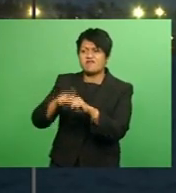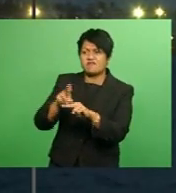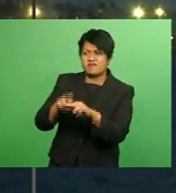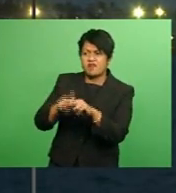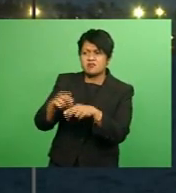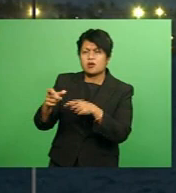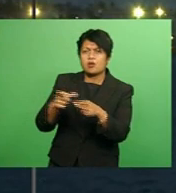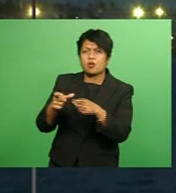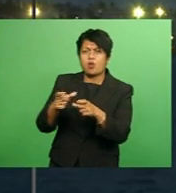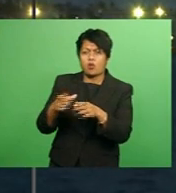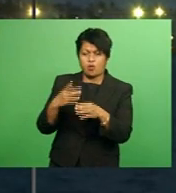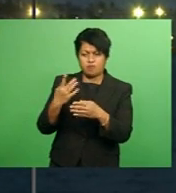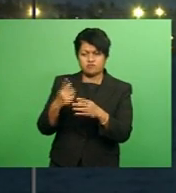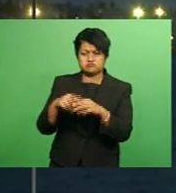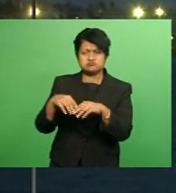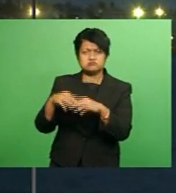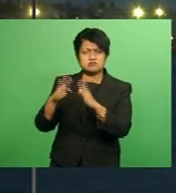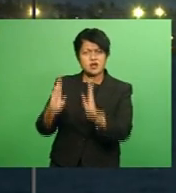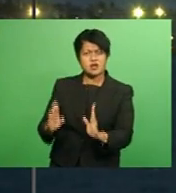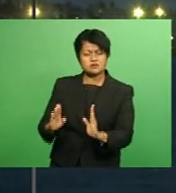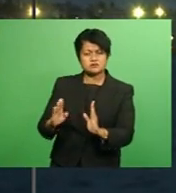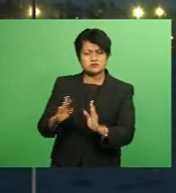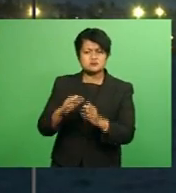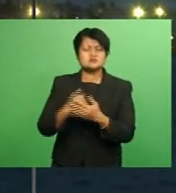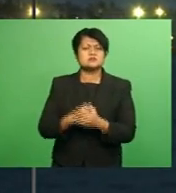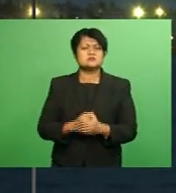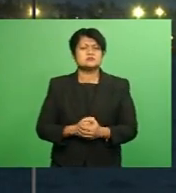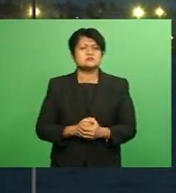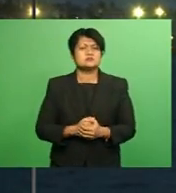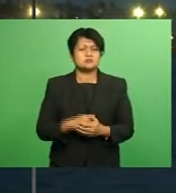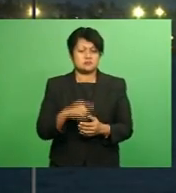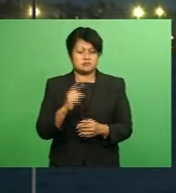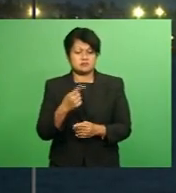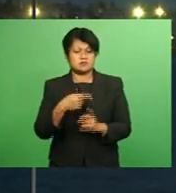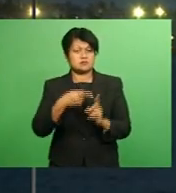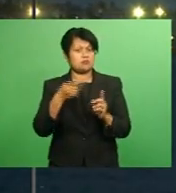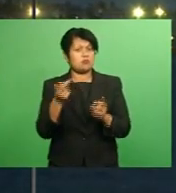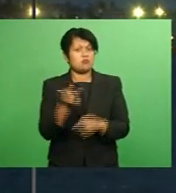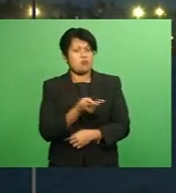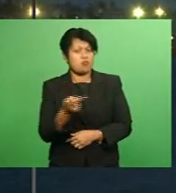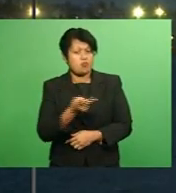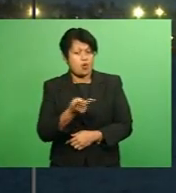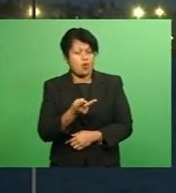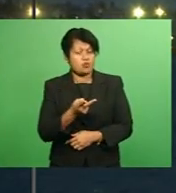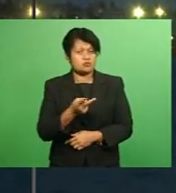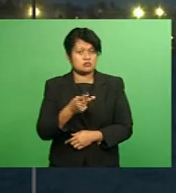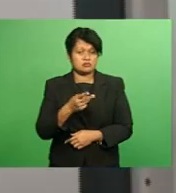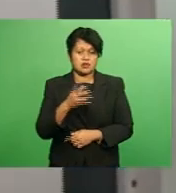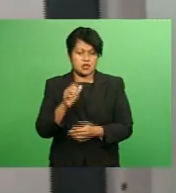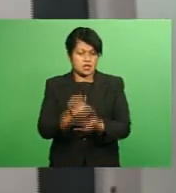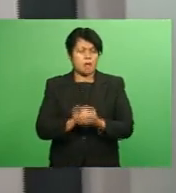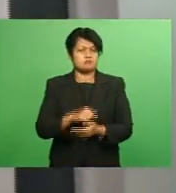Kurovo Tandulala reports the prosecution also claimed that Rahman and his father kept this a secret.